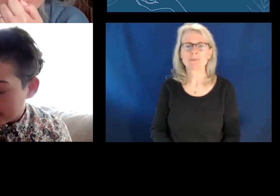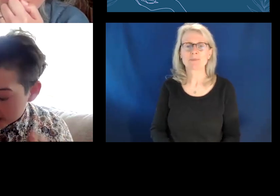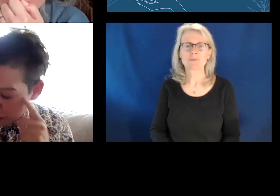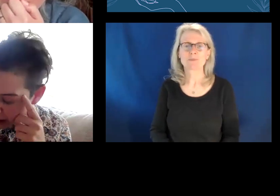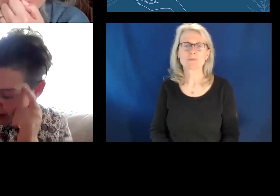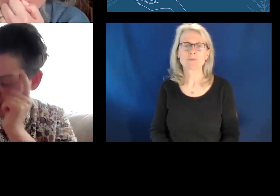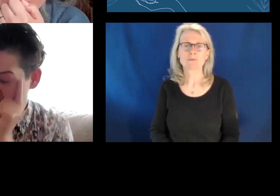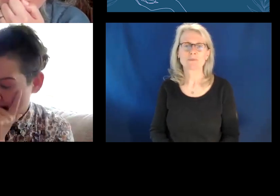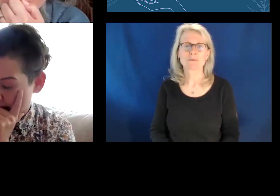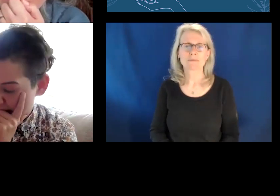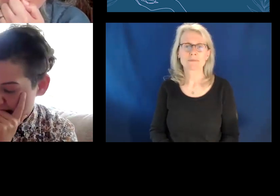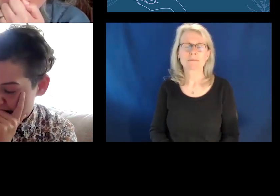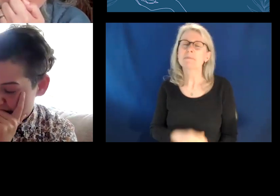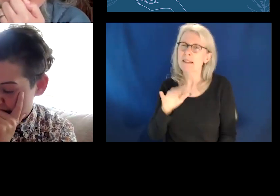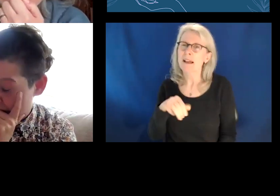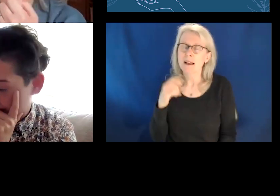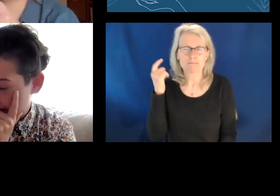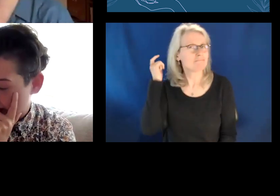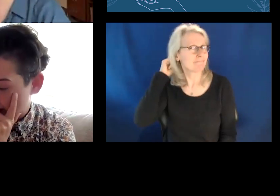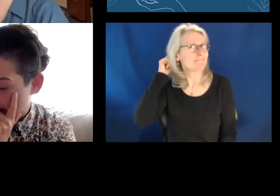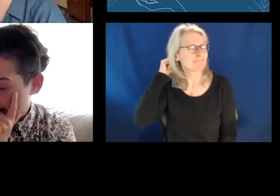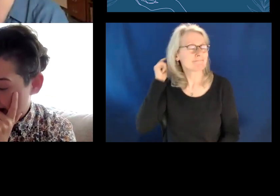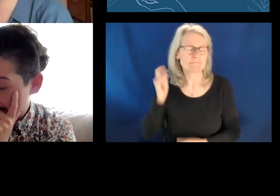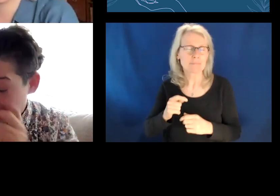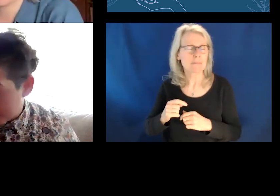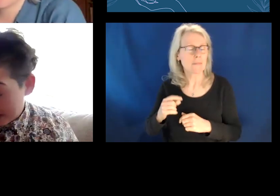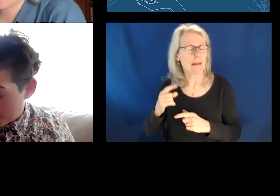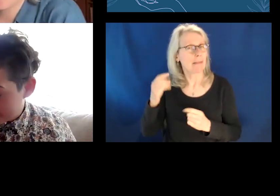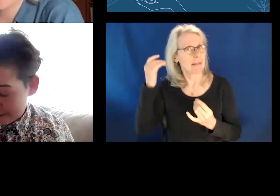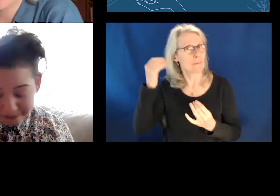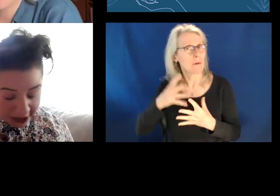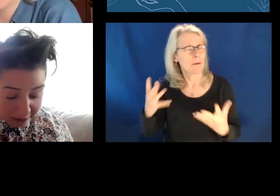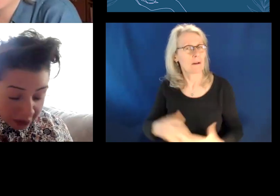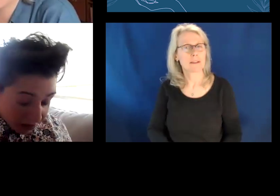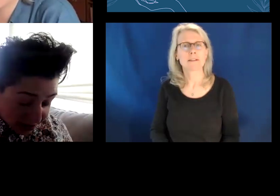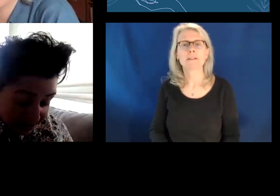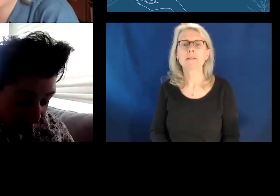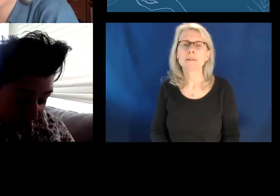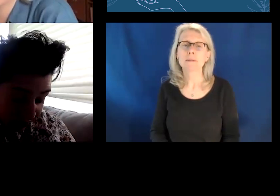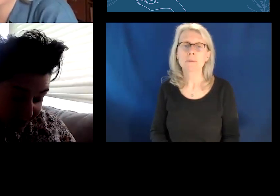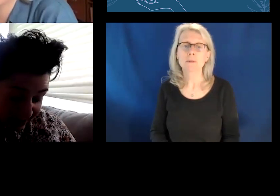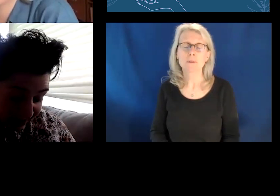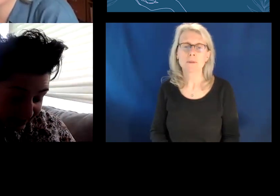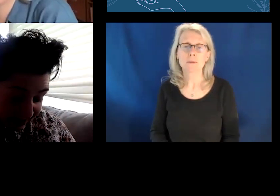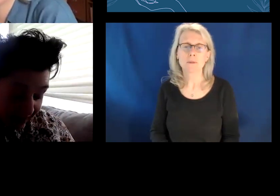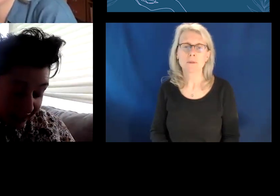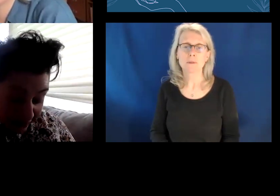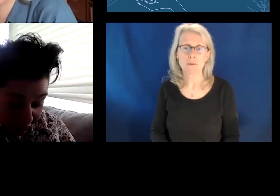But yeah, it does worry me, or I think about it a lot. In terms of my own process, I